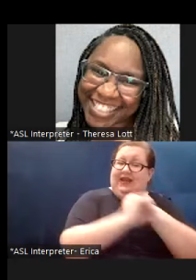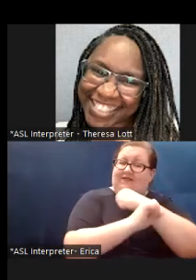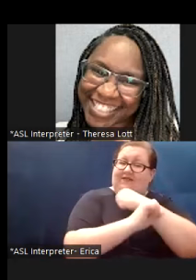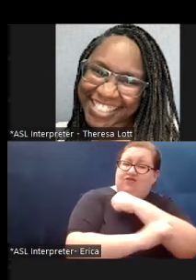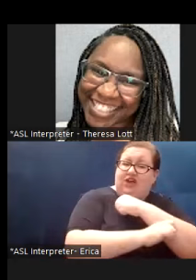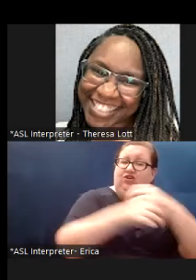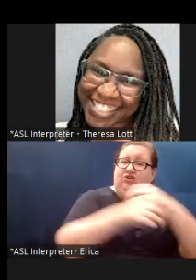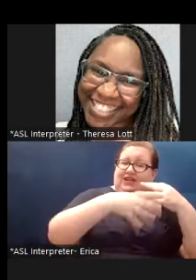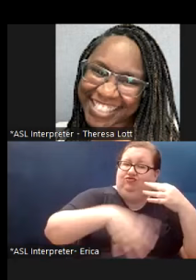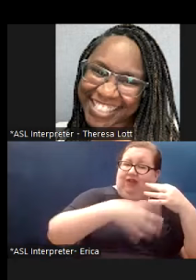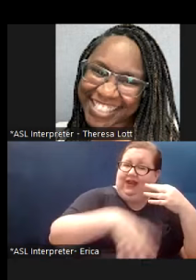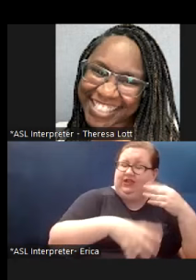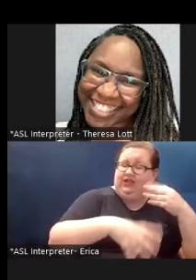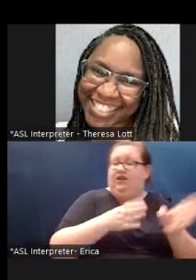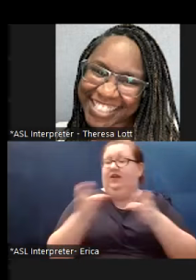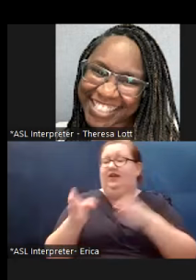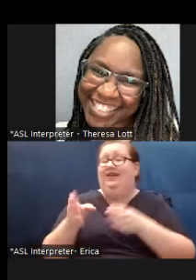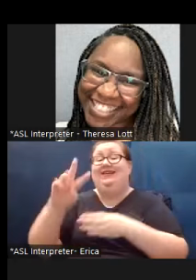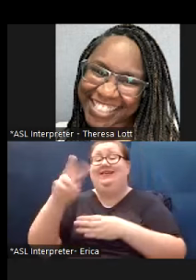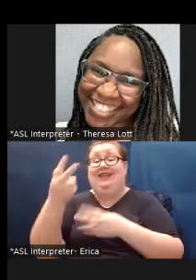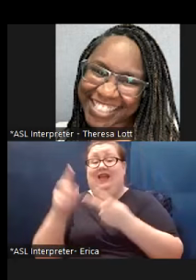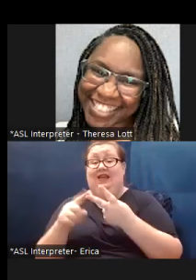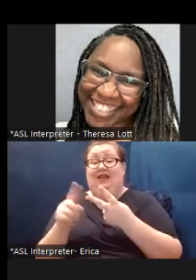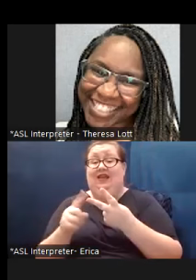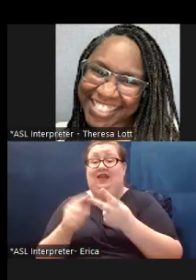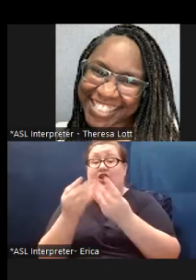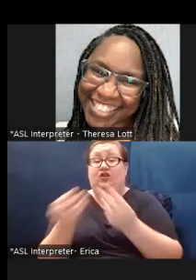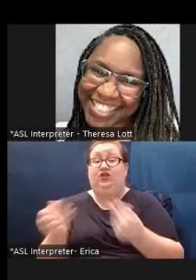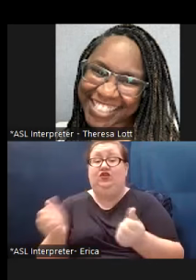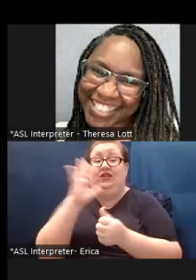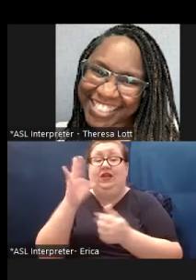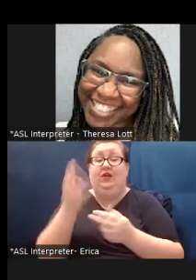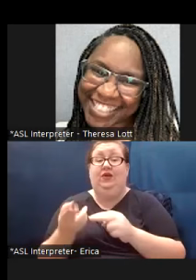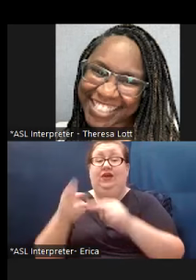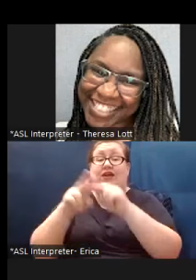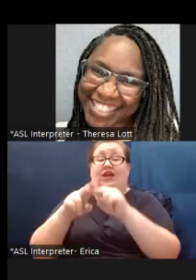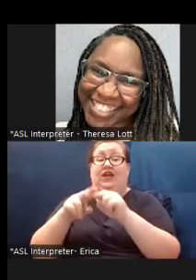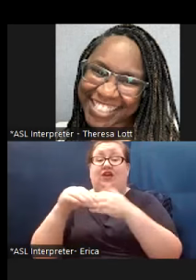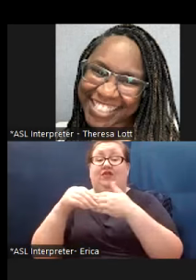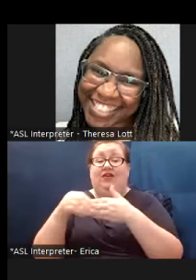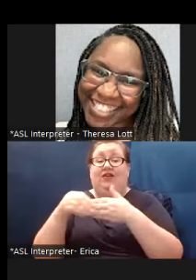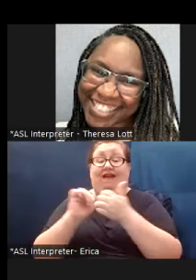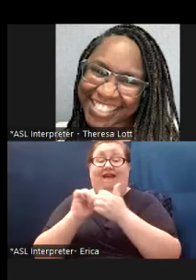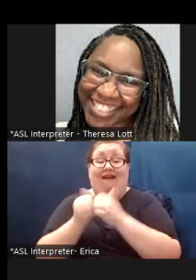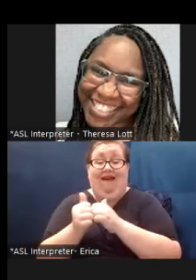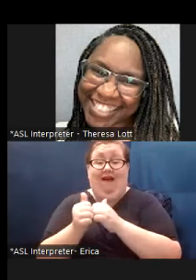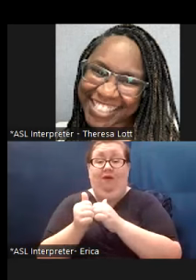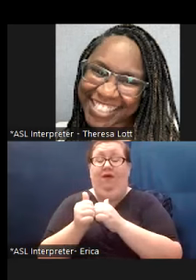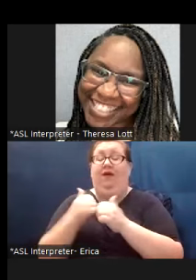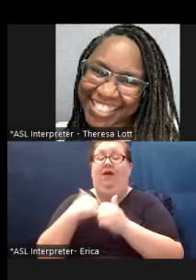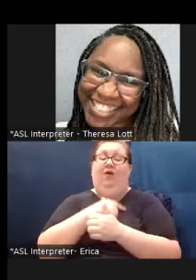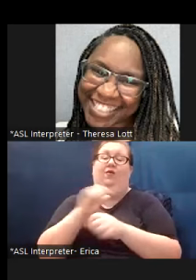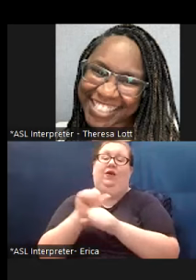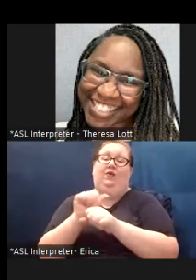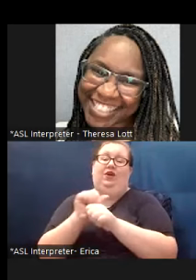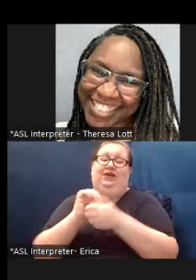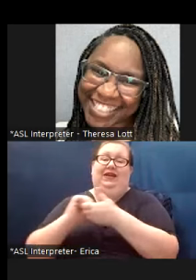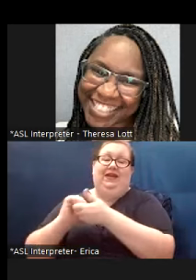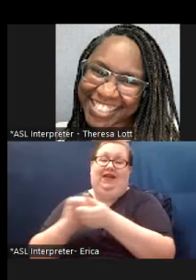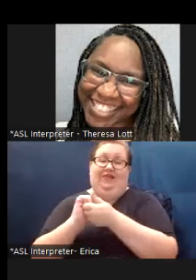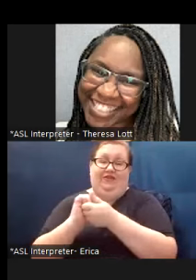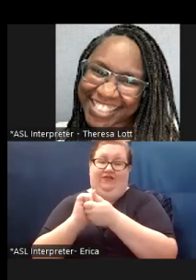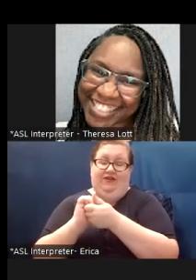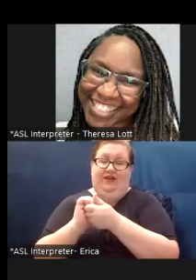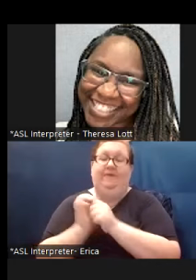The second breakout group is going to talk about solutions that will increase resilience through changing how we all work together. Here we will be talking